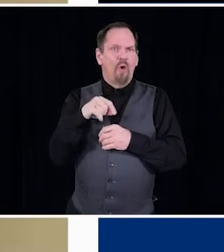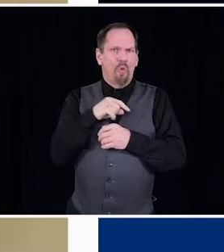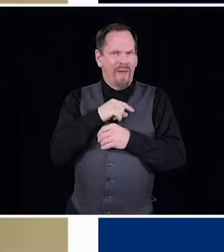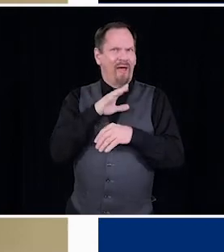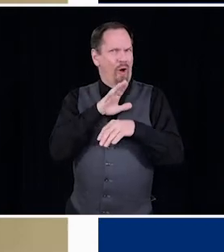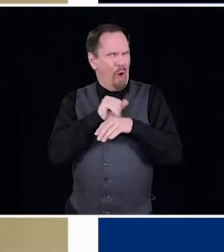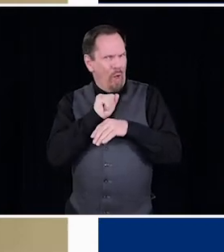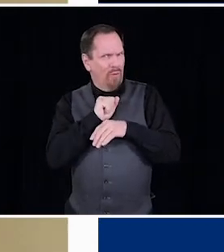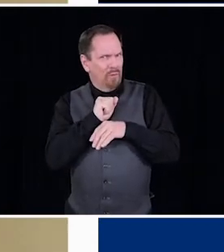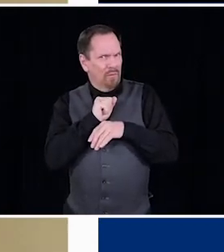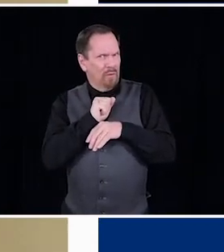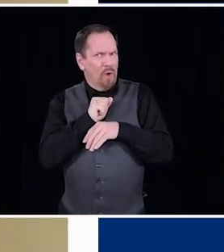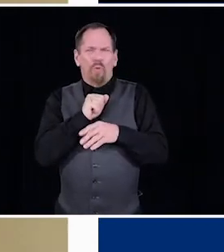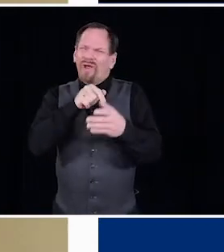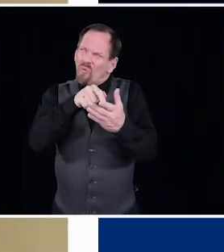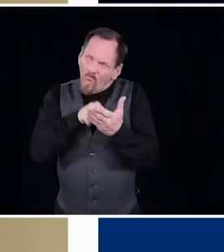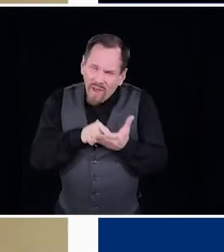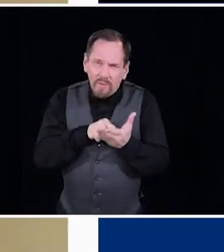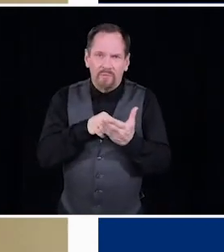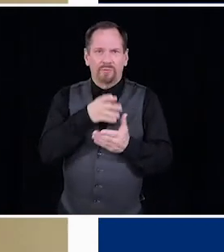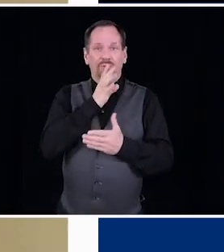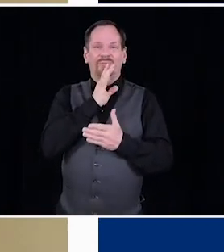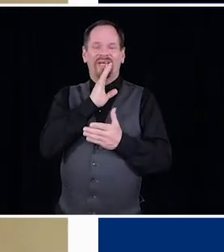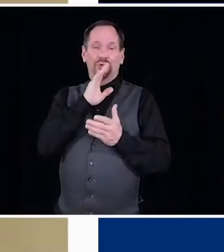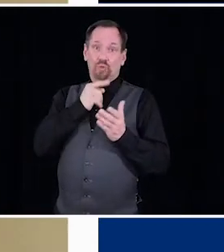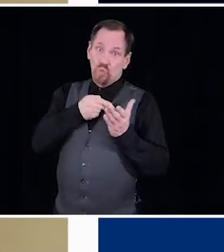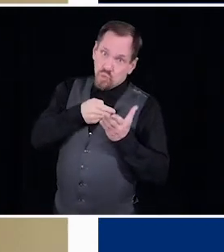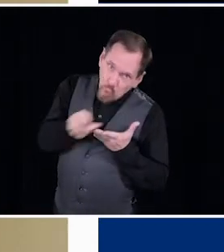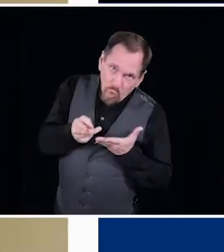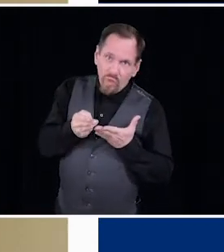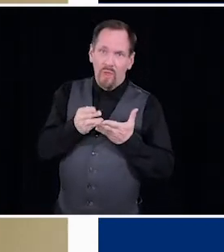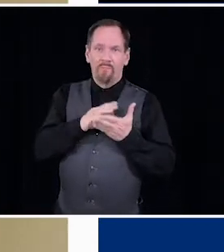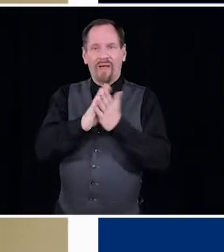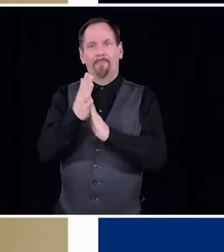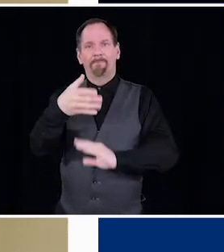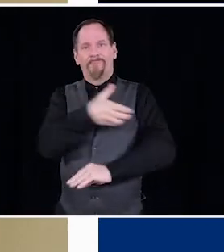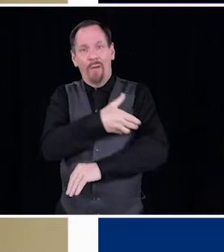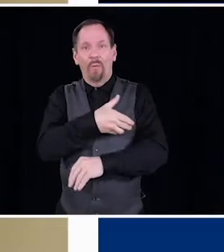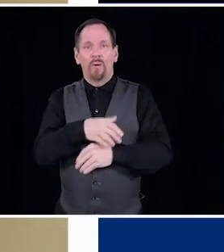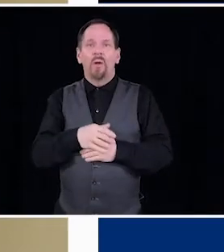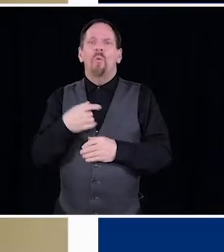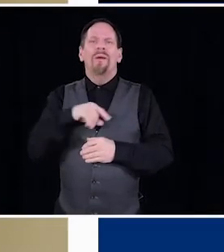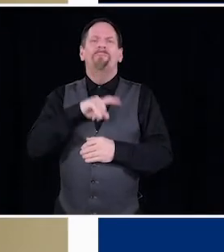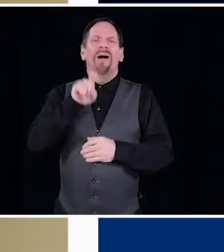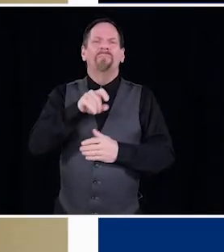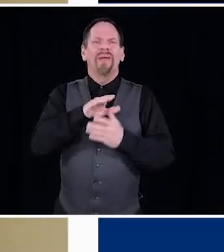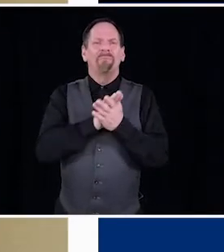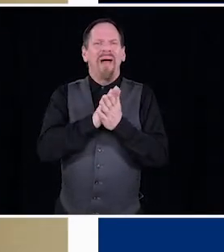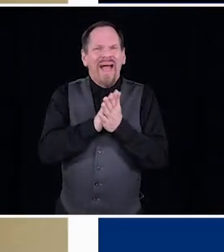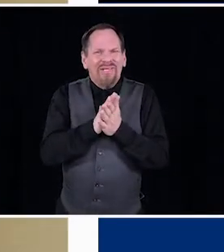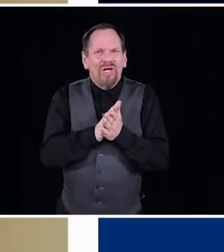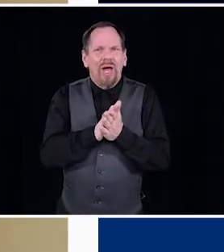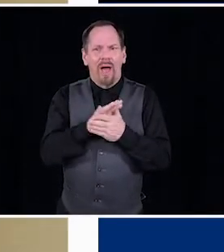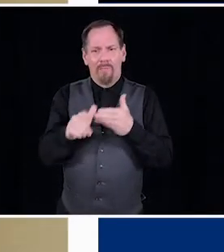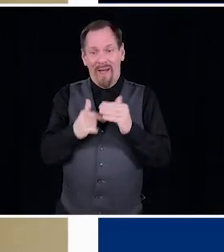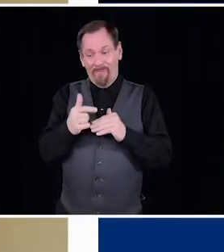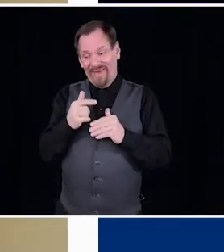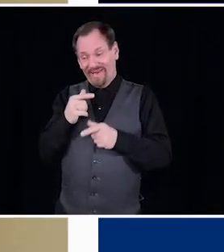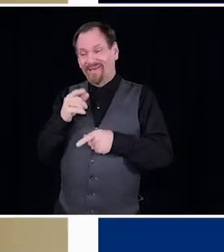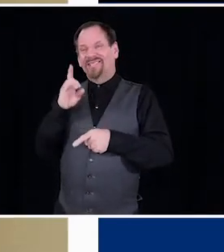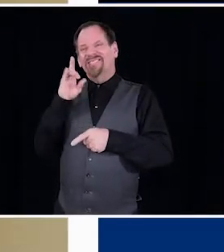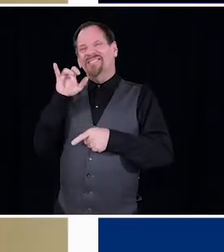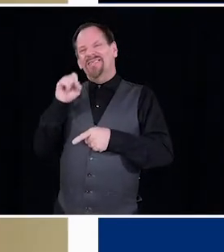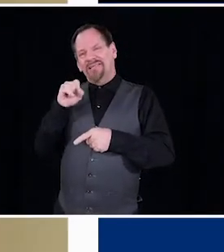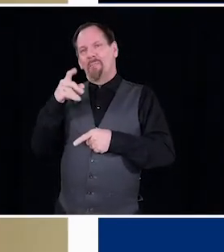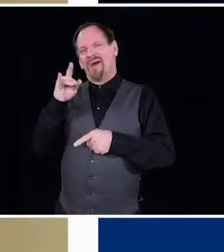upon, obliged to speak truth to power. We have to be passionate about being dispassionate. It's where our